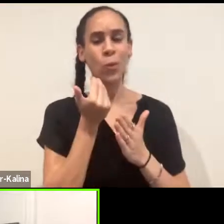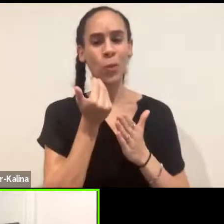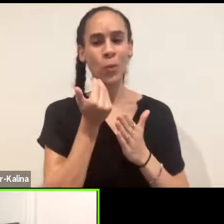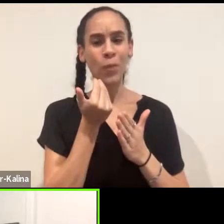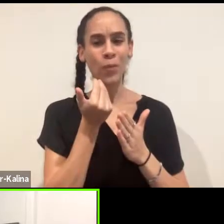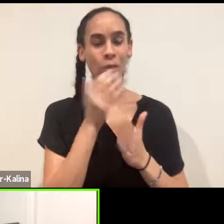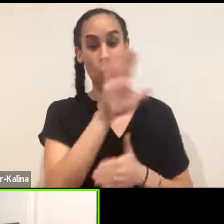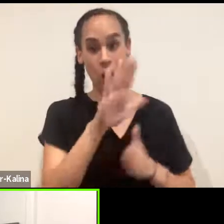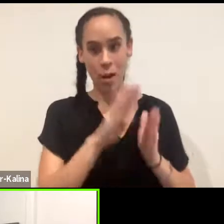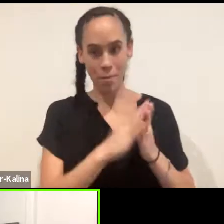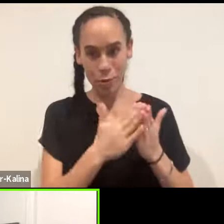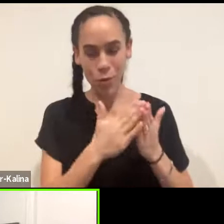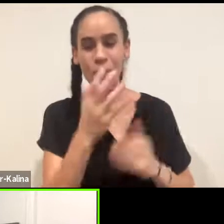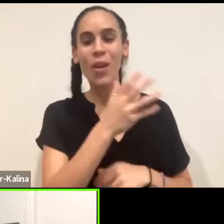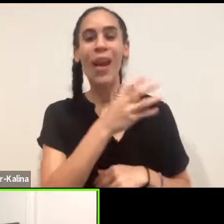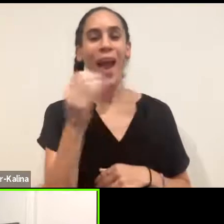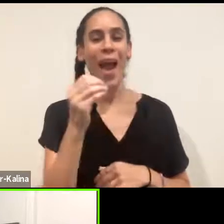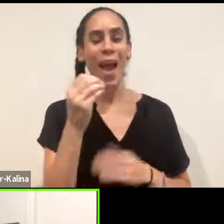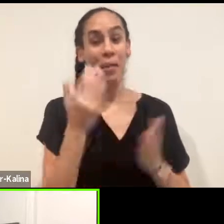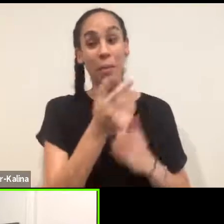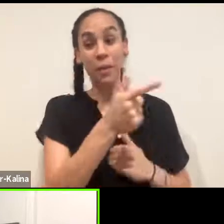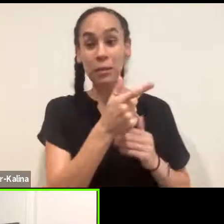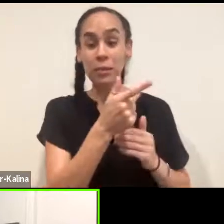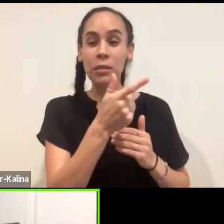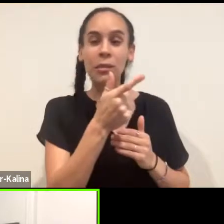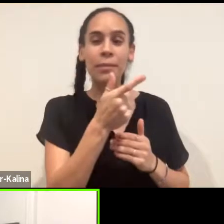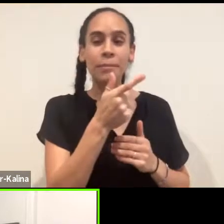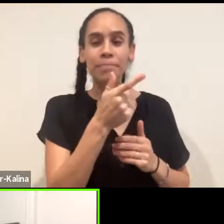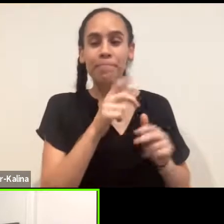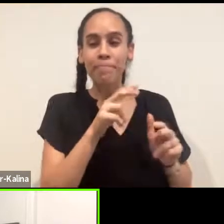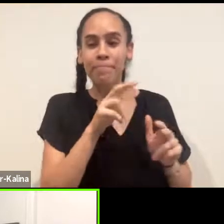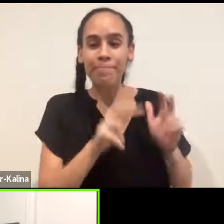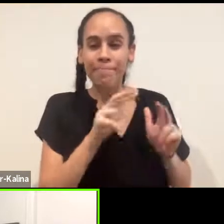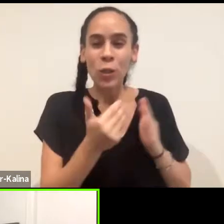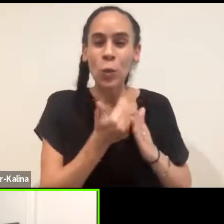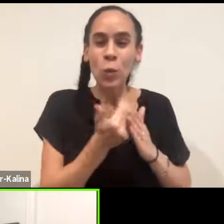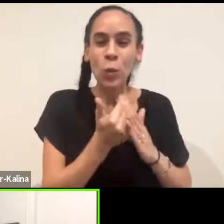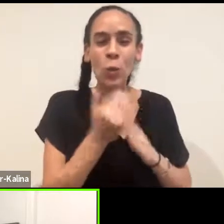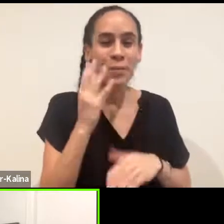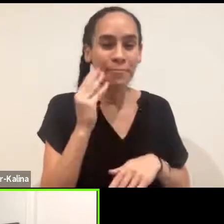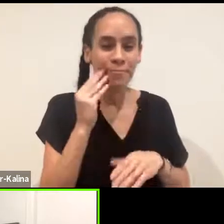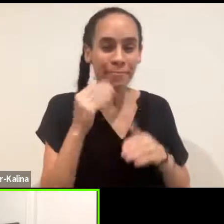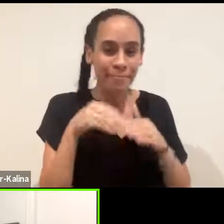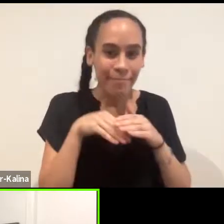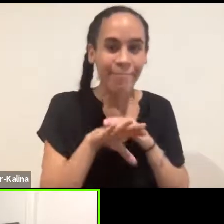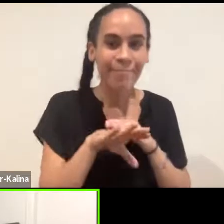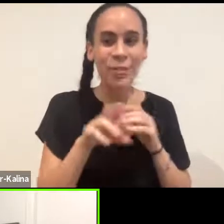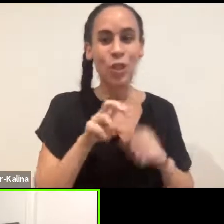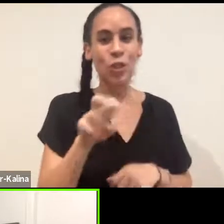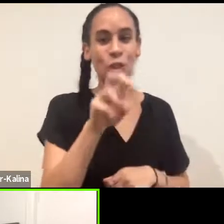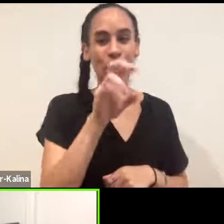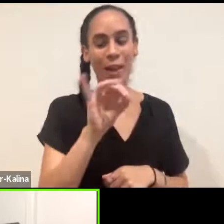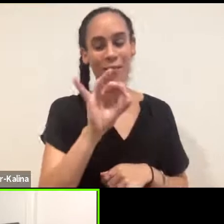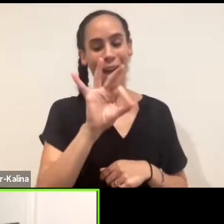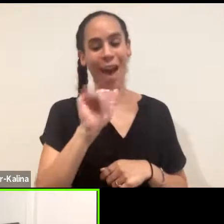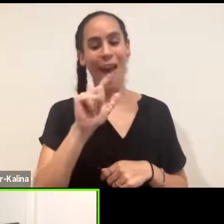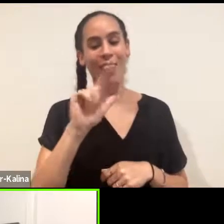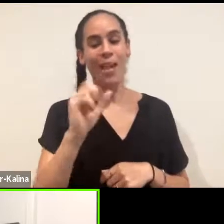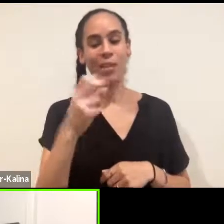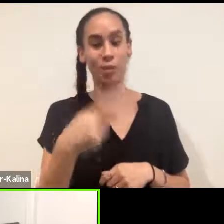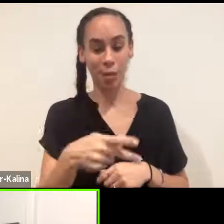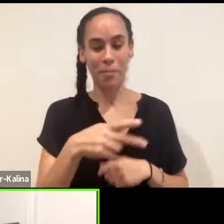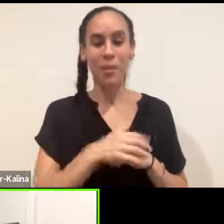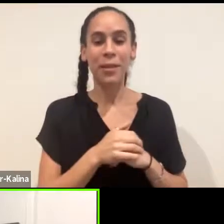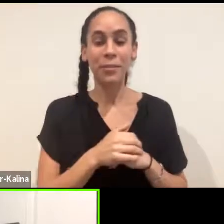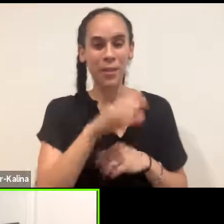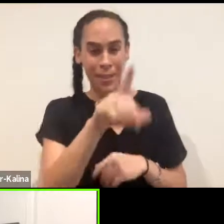understanding allyship. So why don't we actually just start at the fundamentals, at the basics? Could you please give us, as an expert on